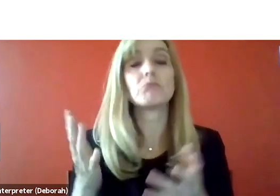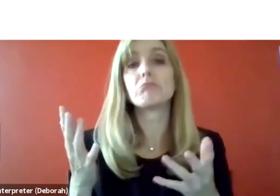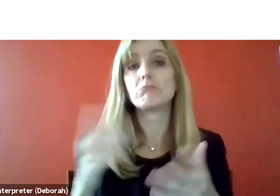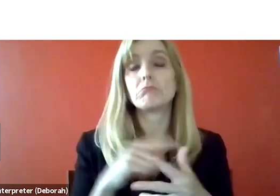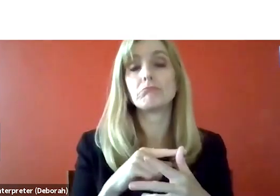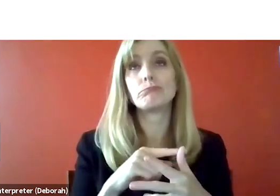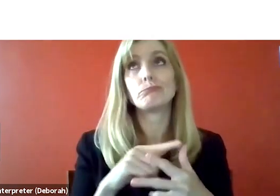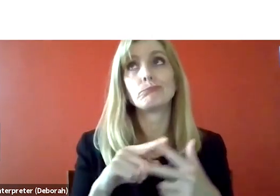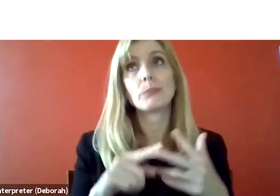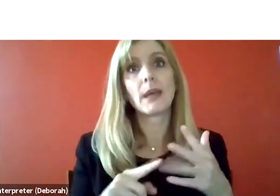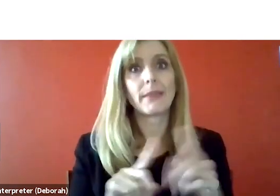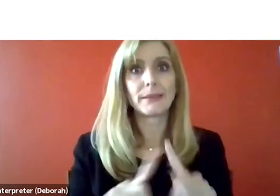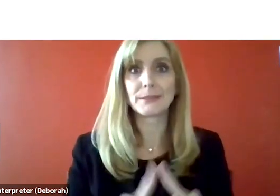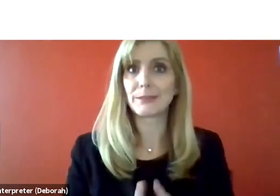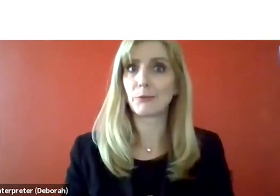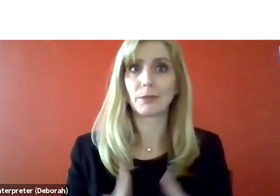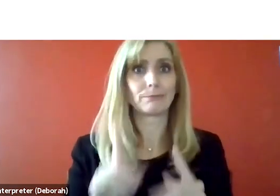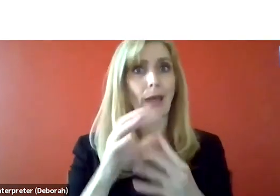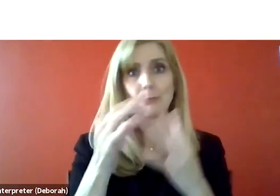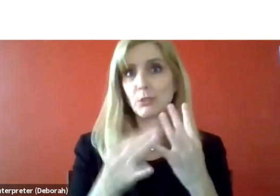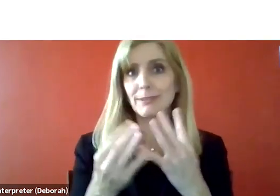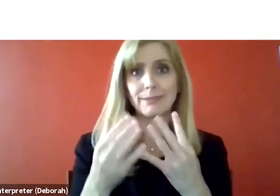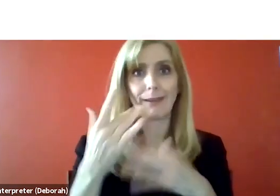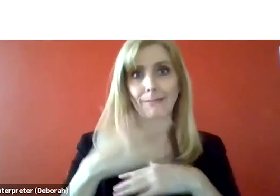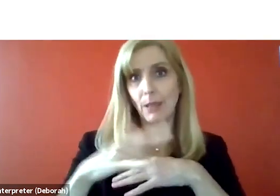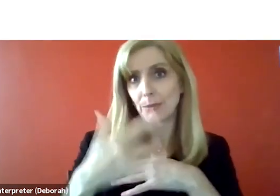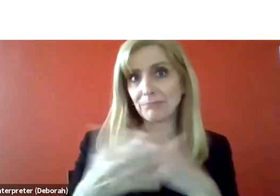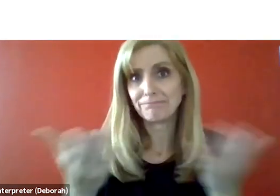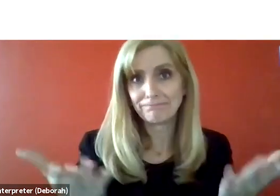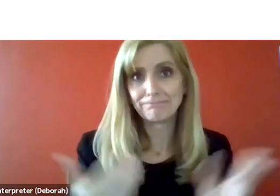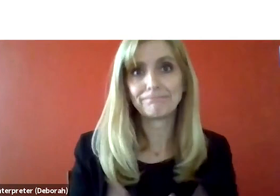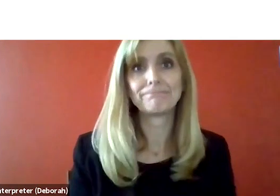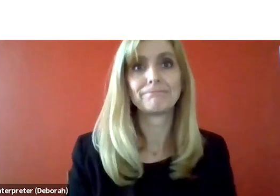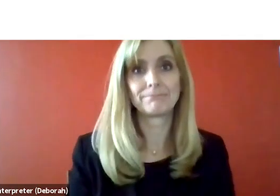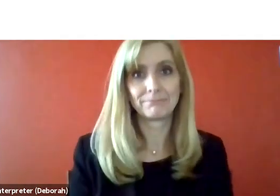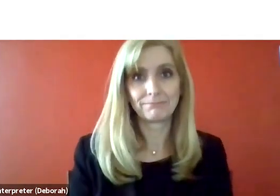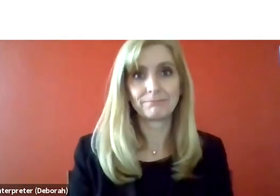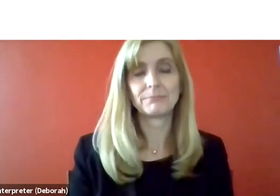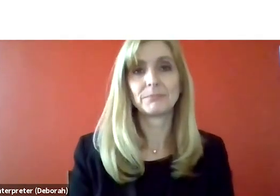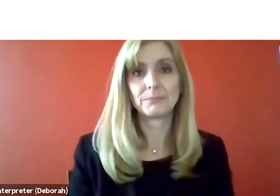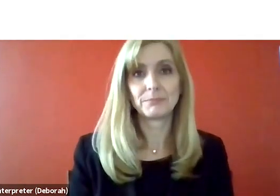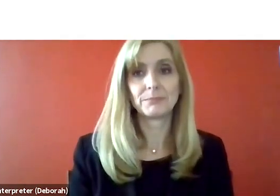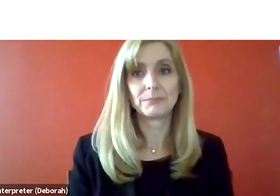what's just all the different options out there. Ooh,